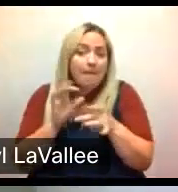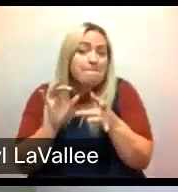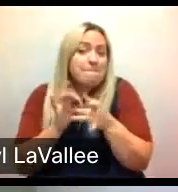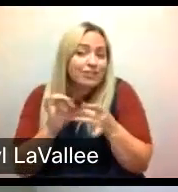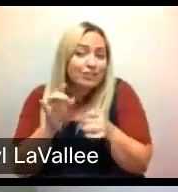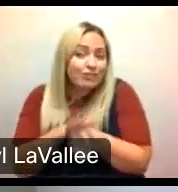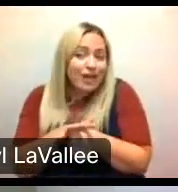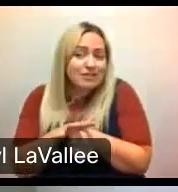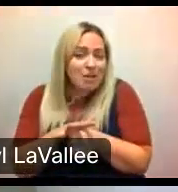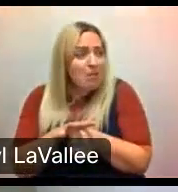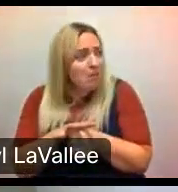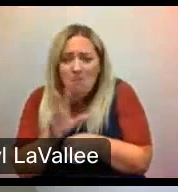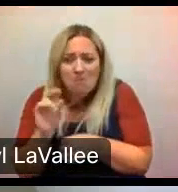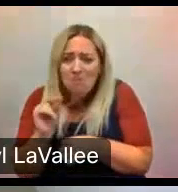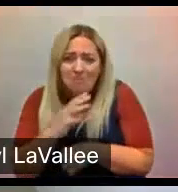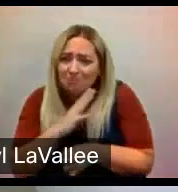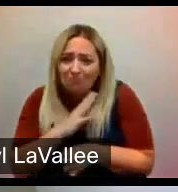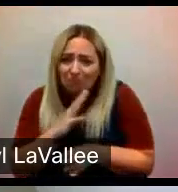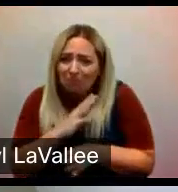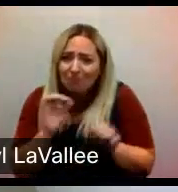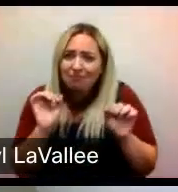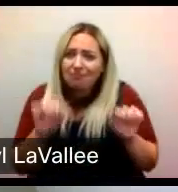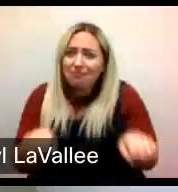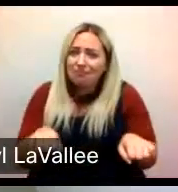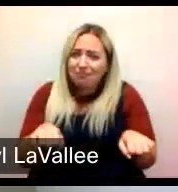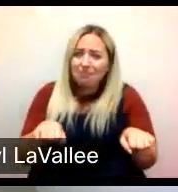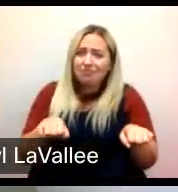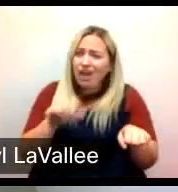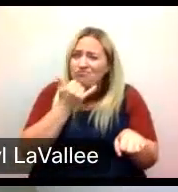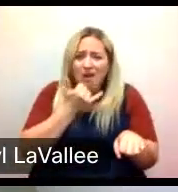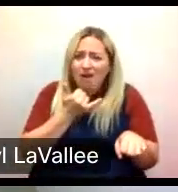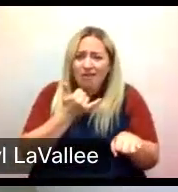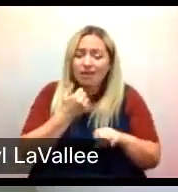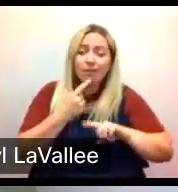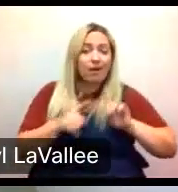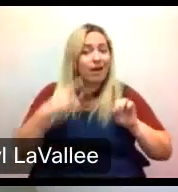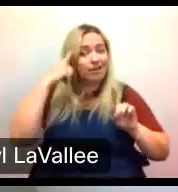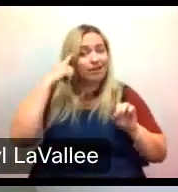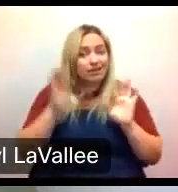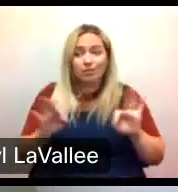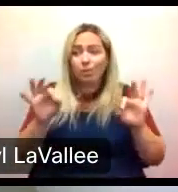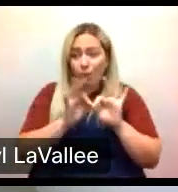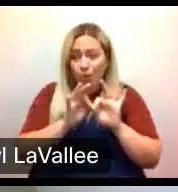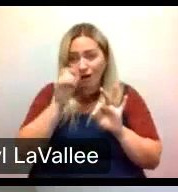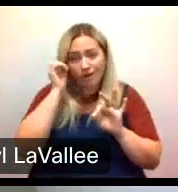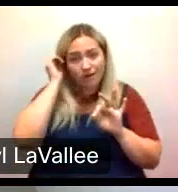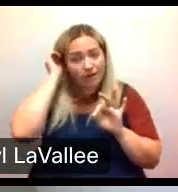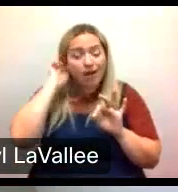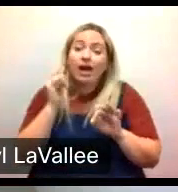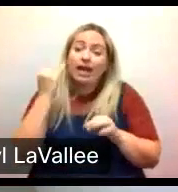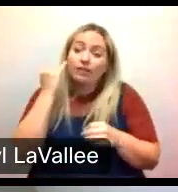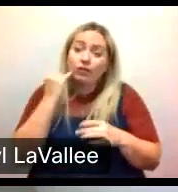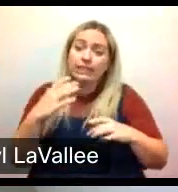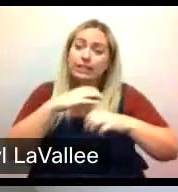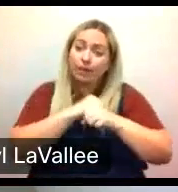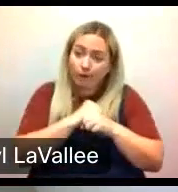stress? No, it wouldn't be incorrect. But I think that it's very important when we are summarizing to be